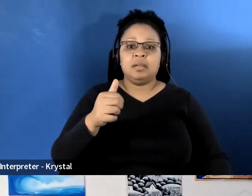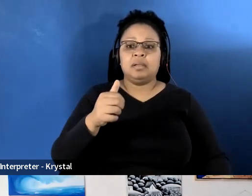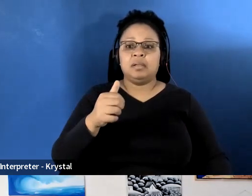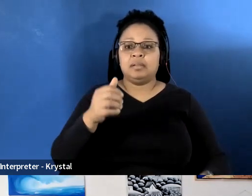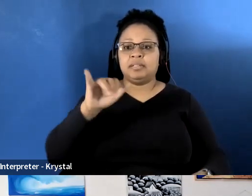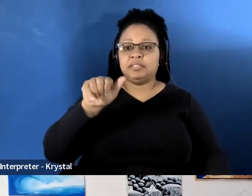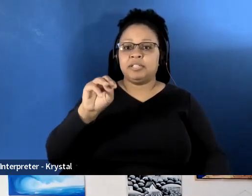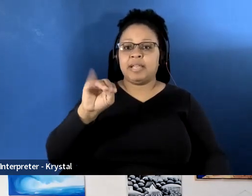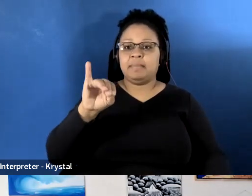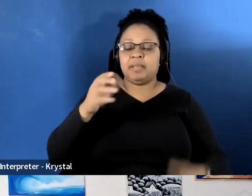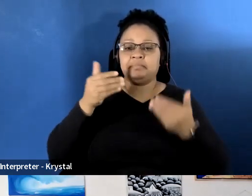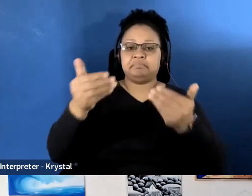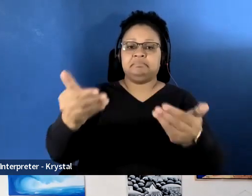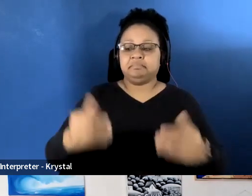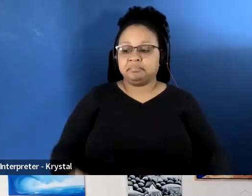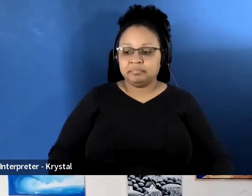time, Jamie.